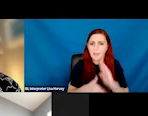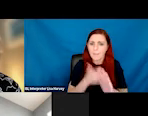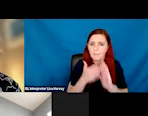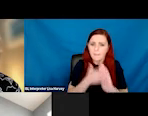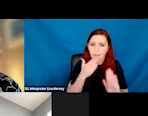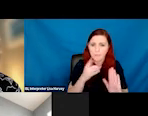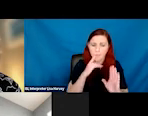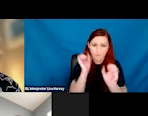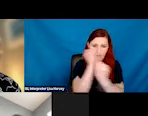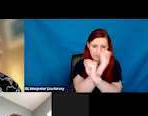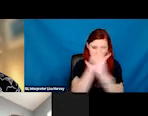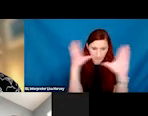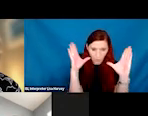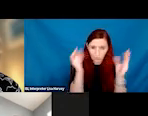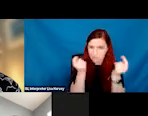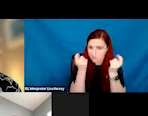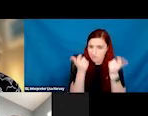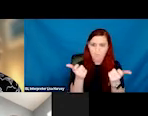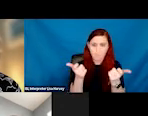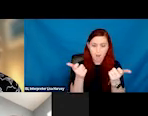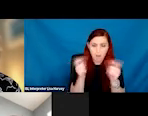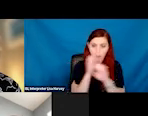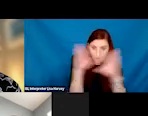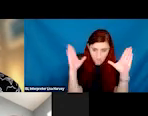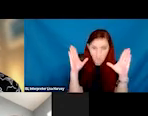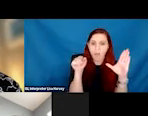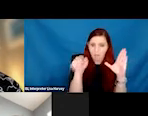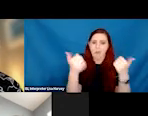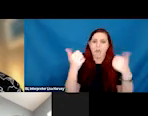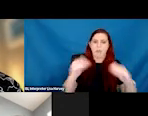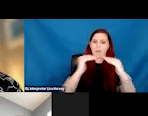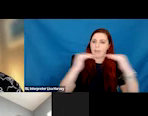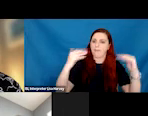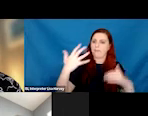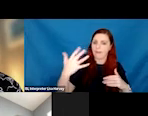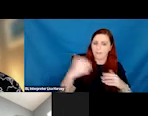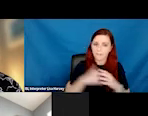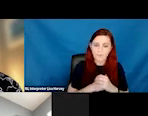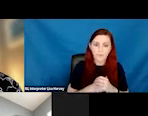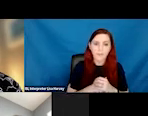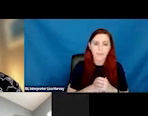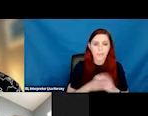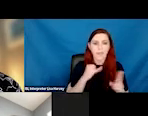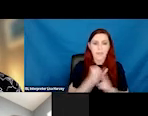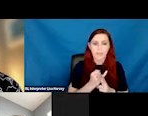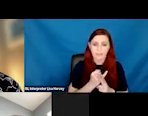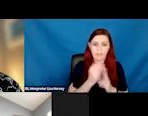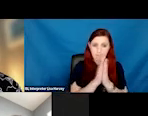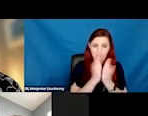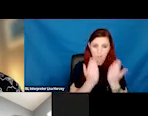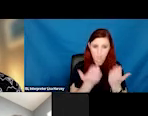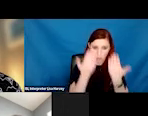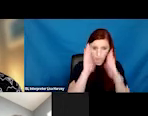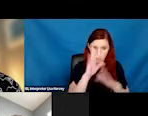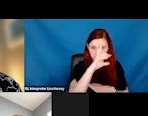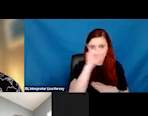very clear, very simple, very obvious. You're going to level 5. And then within the document, it also shows, for example,